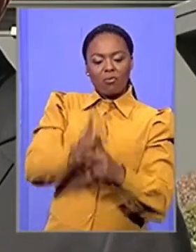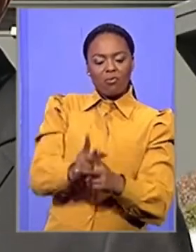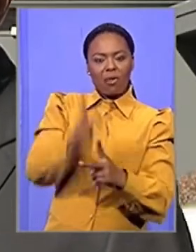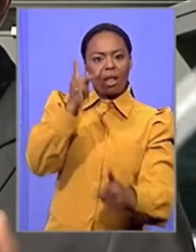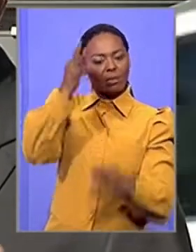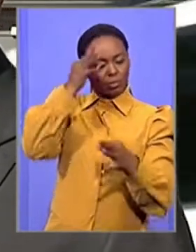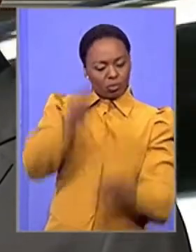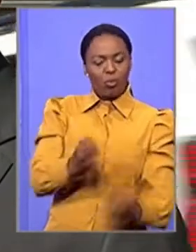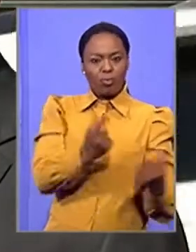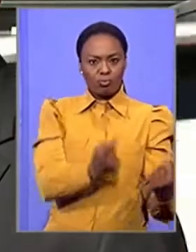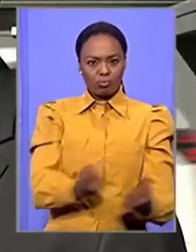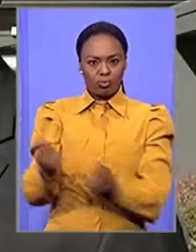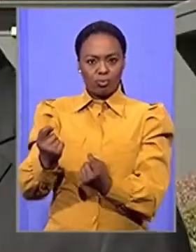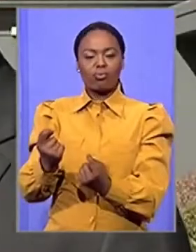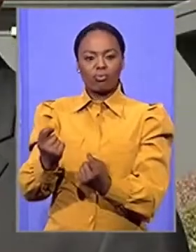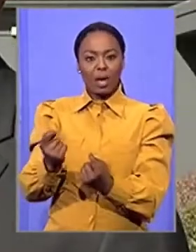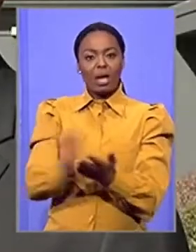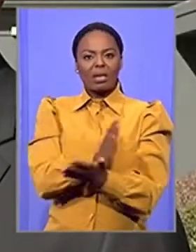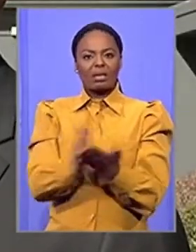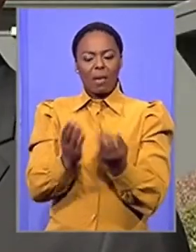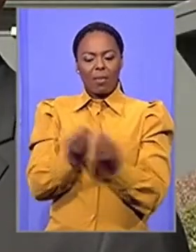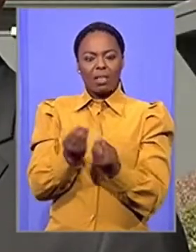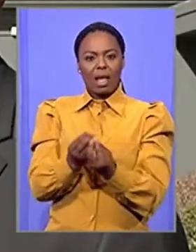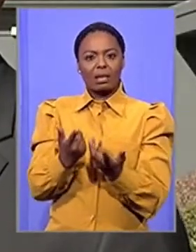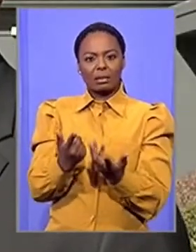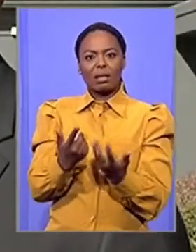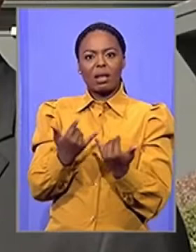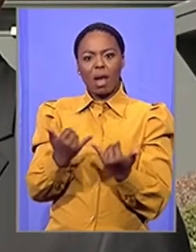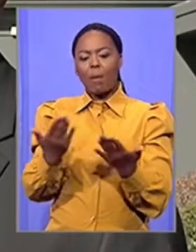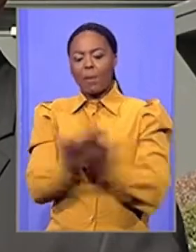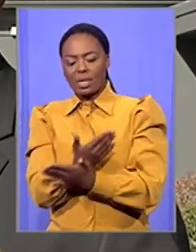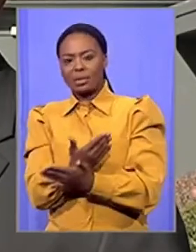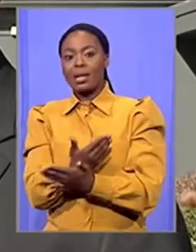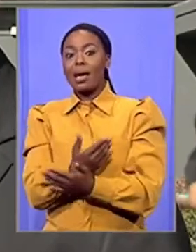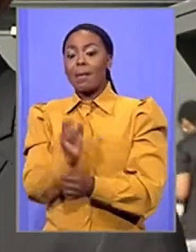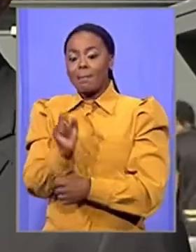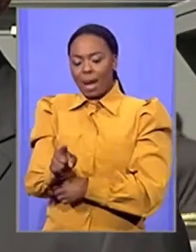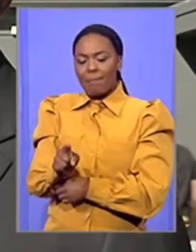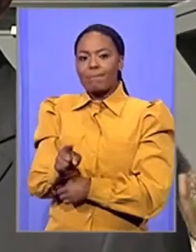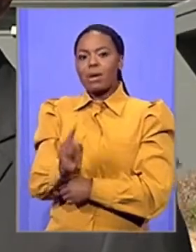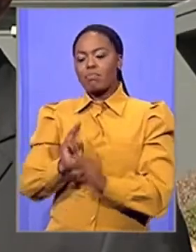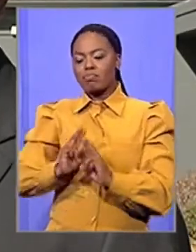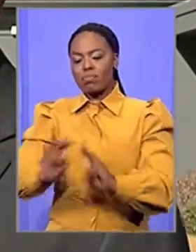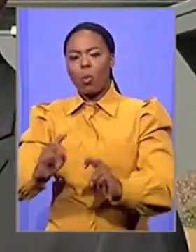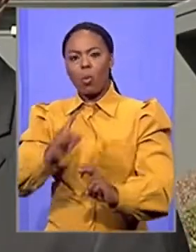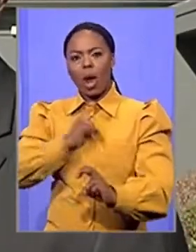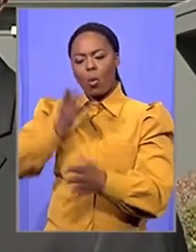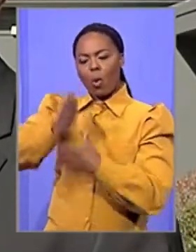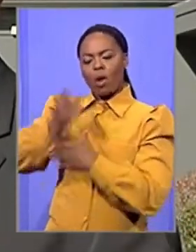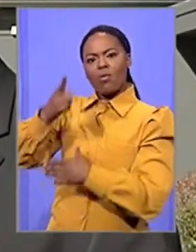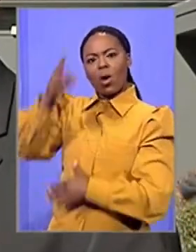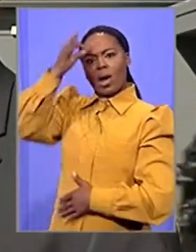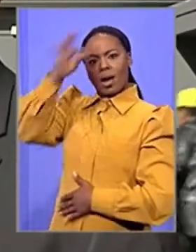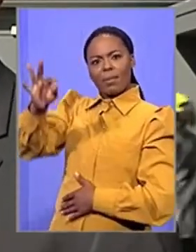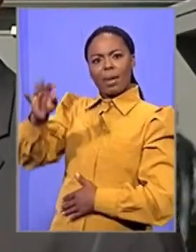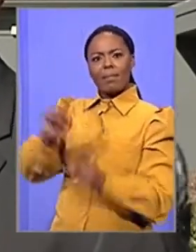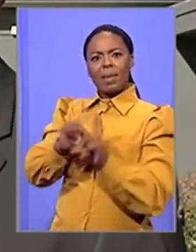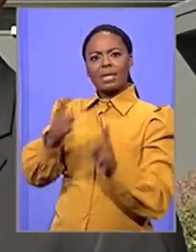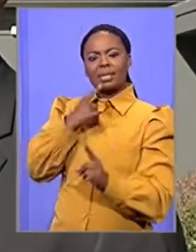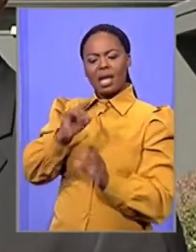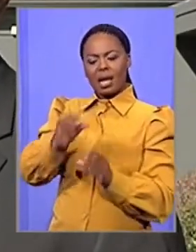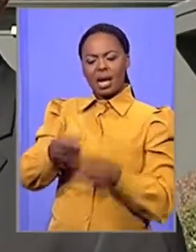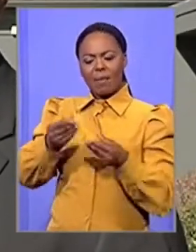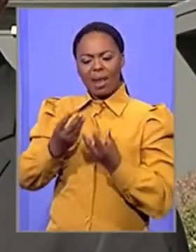of the parts that are missing is what we are here for, because we are saying you cannot work for the state and say the documents that you